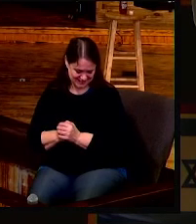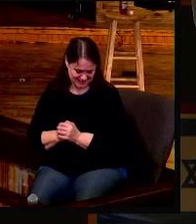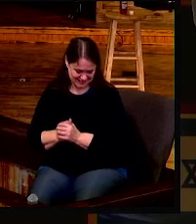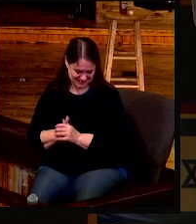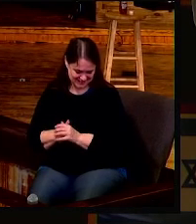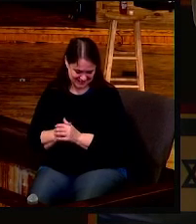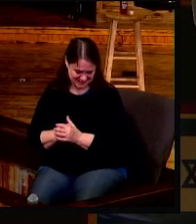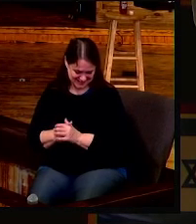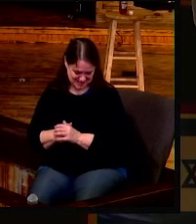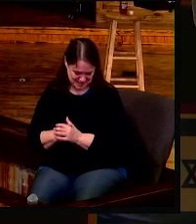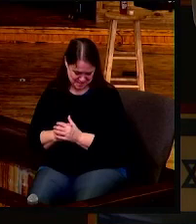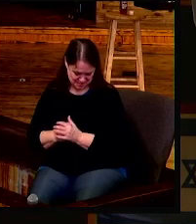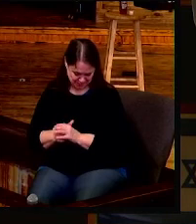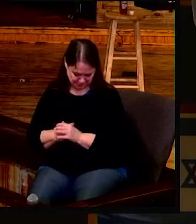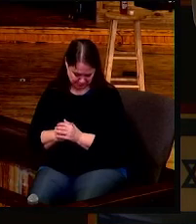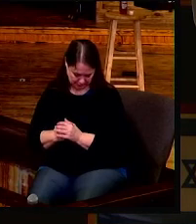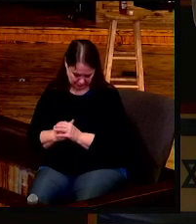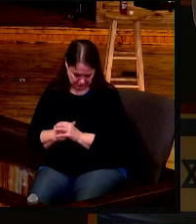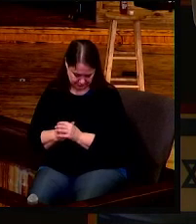in my driveway.